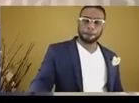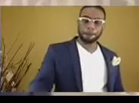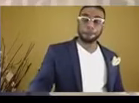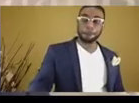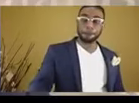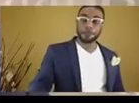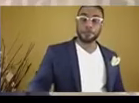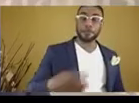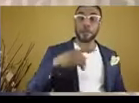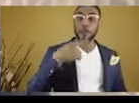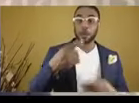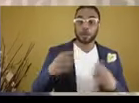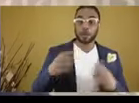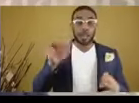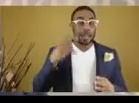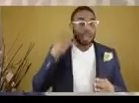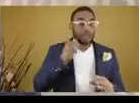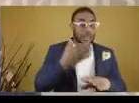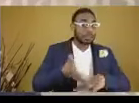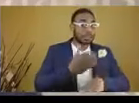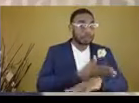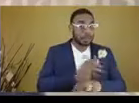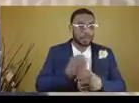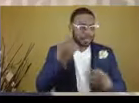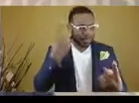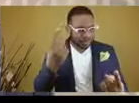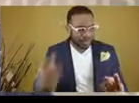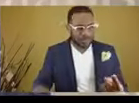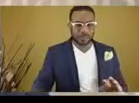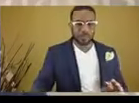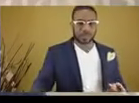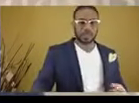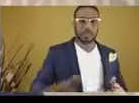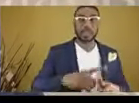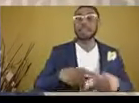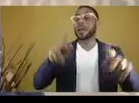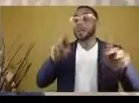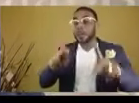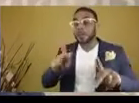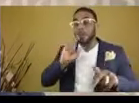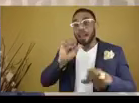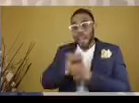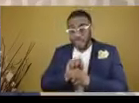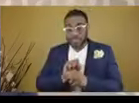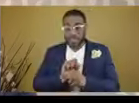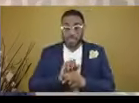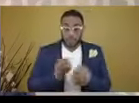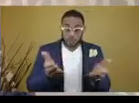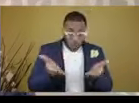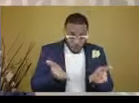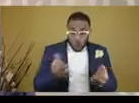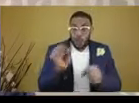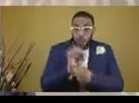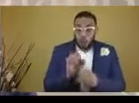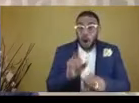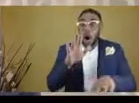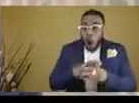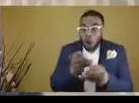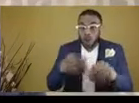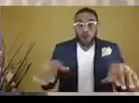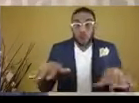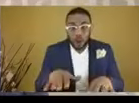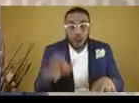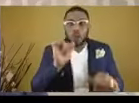transit. If it does not make sense, then the people that are actually your service workers on the ground